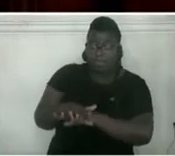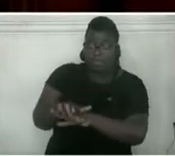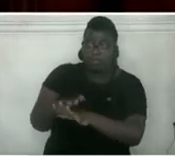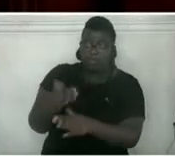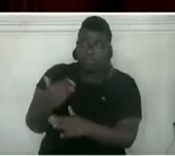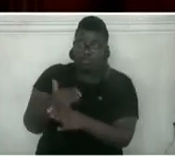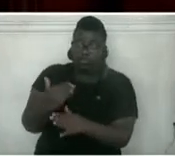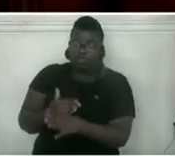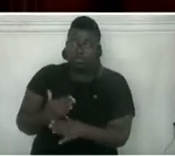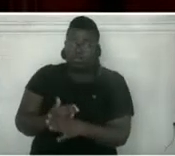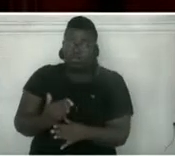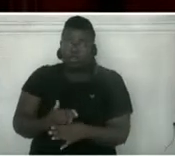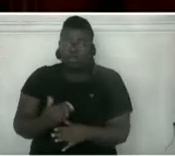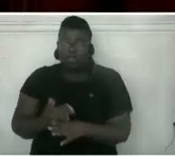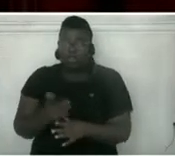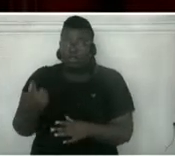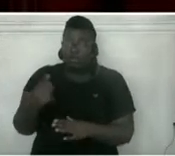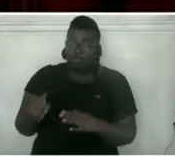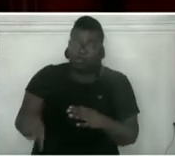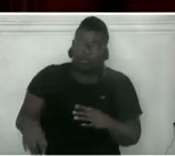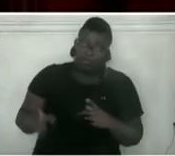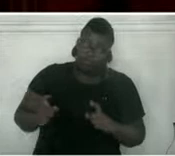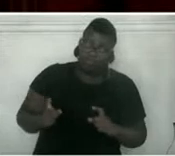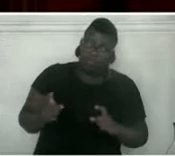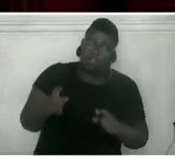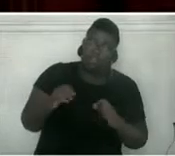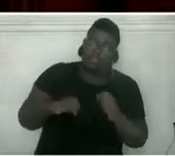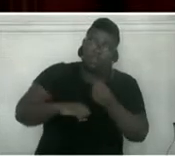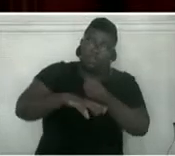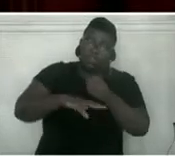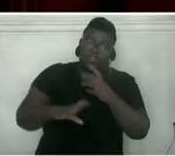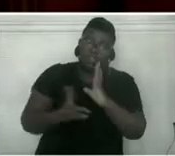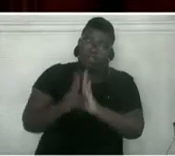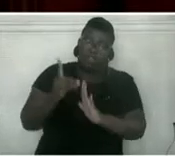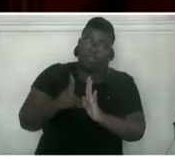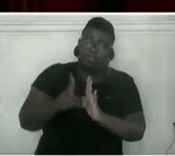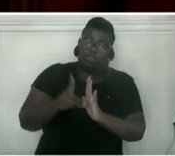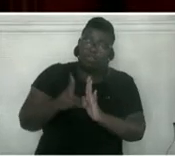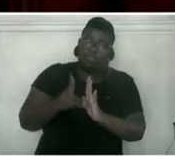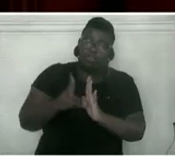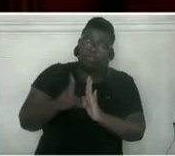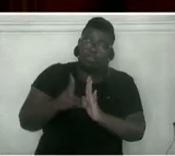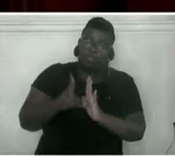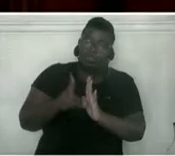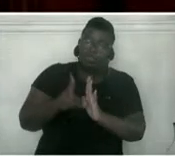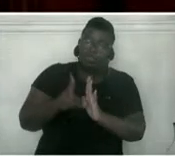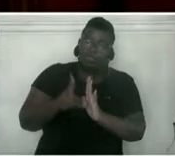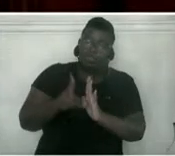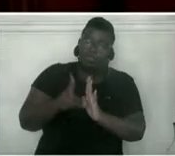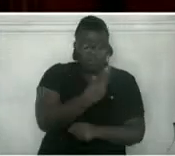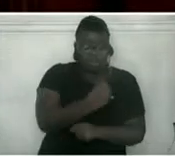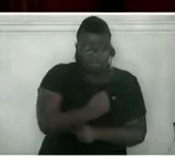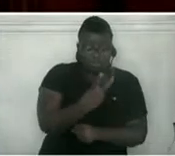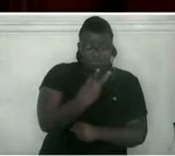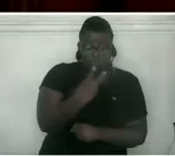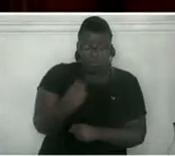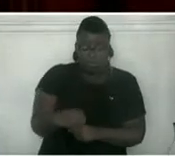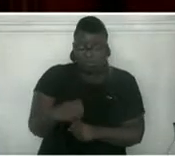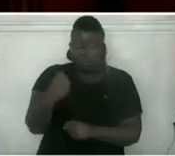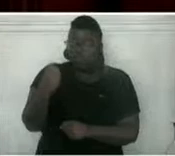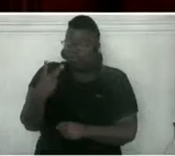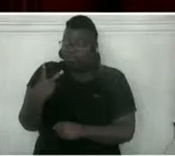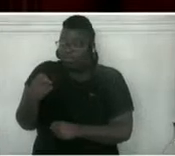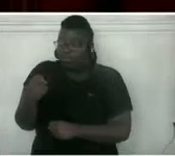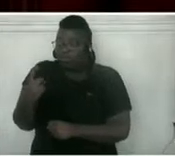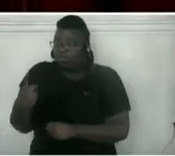choice for state-led infrastructure development in the province. In 2020-2021, the